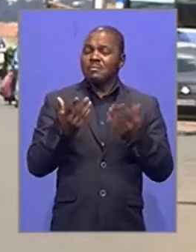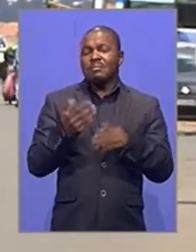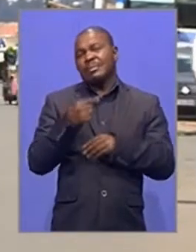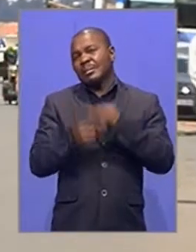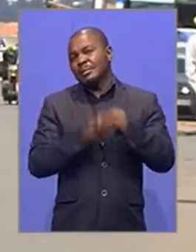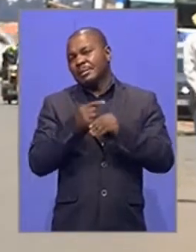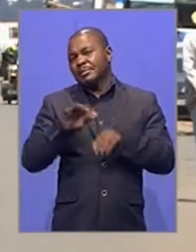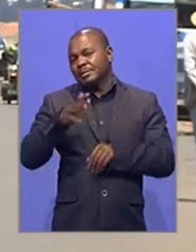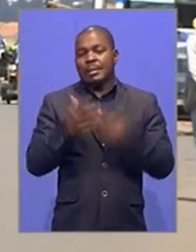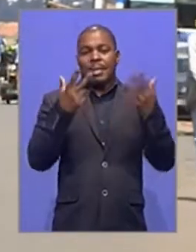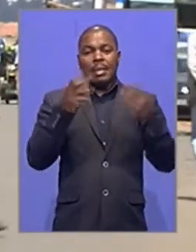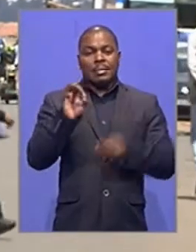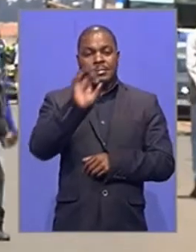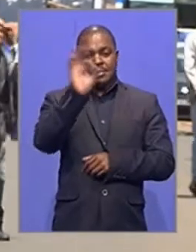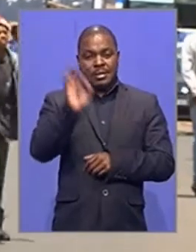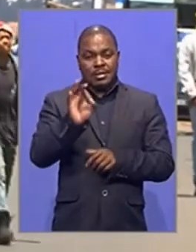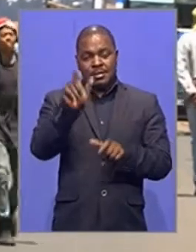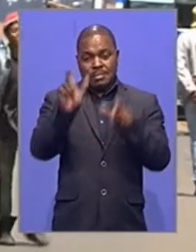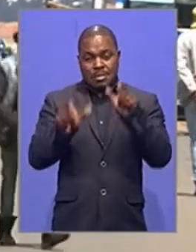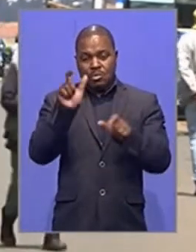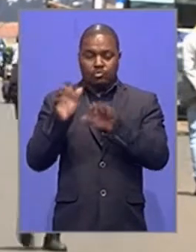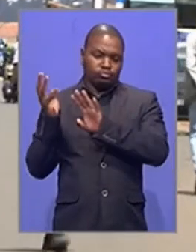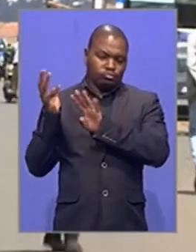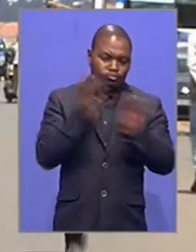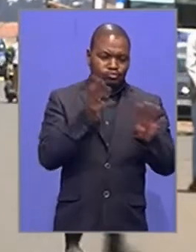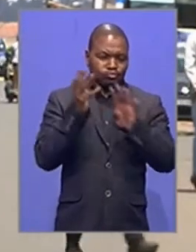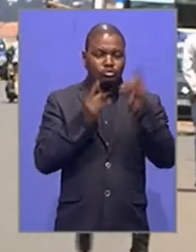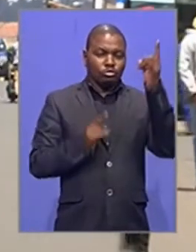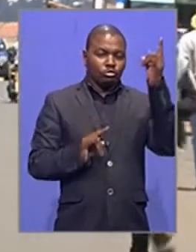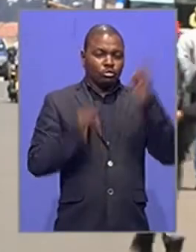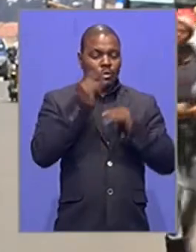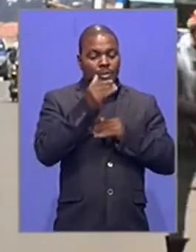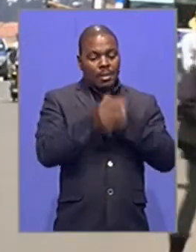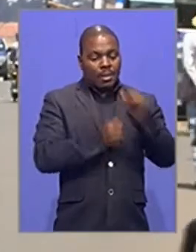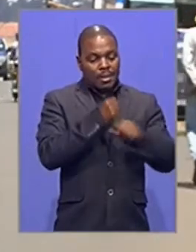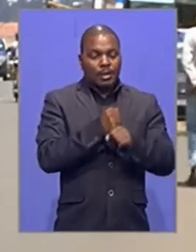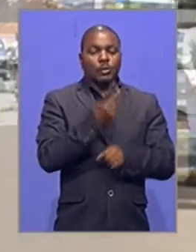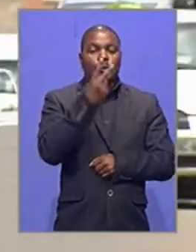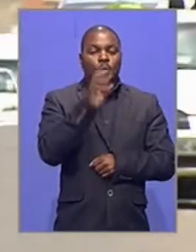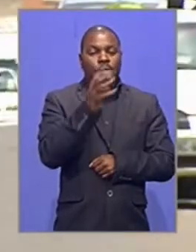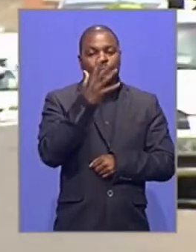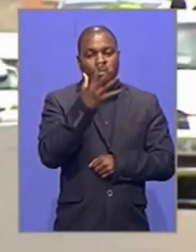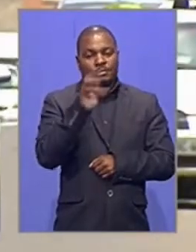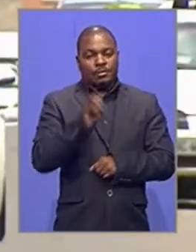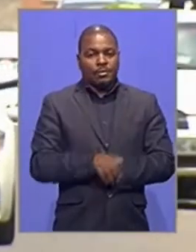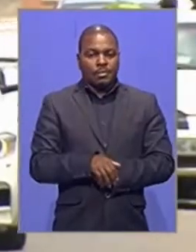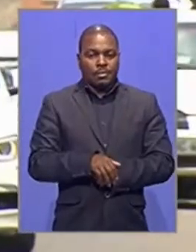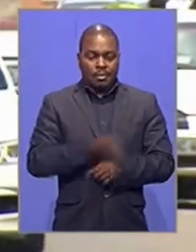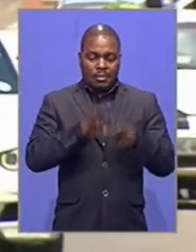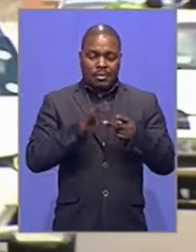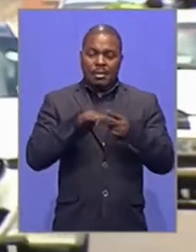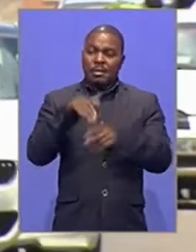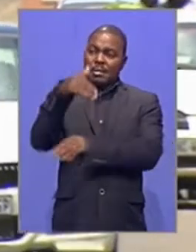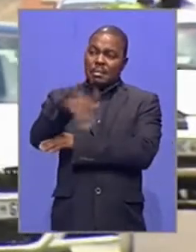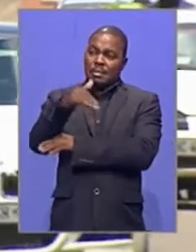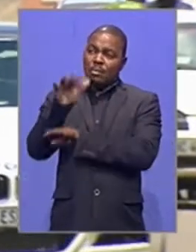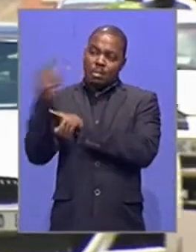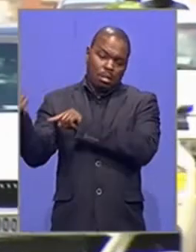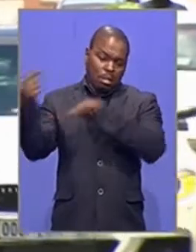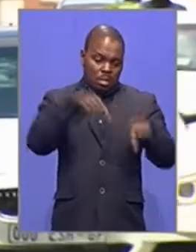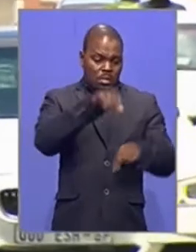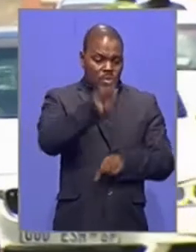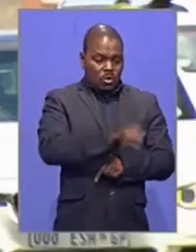tše 80 ba tla be ba dula ditoropong ka ngwaga wa 2050. Ge a lebiša tlhokomelo go bafaladi ba phelago mo nageng